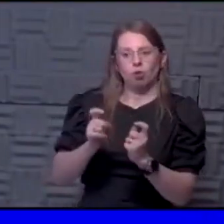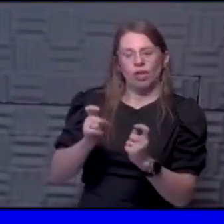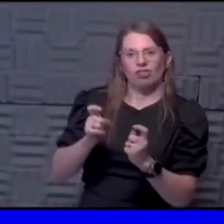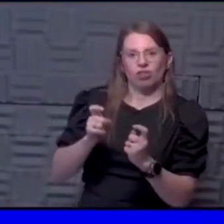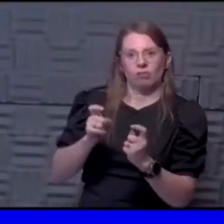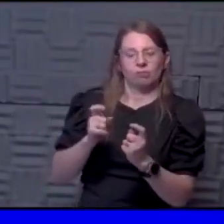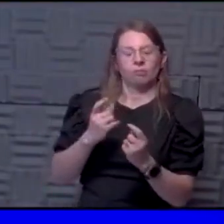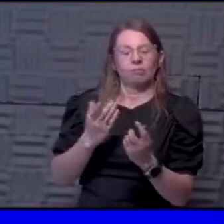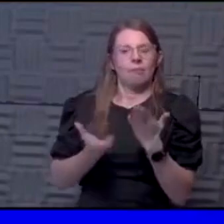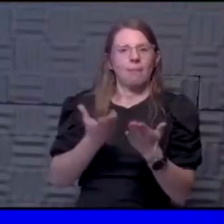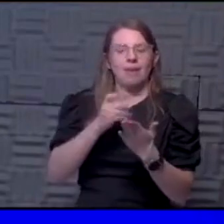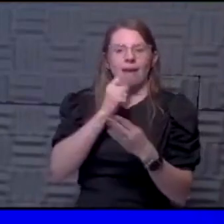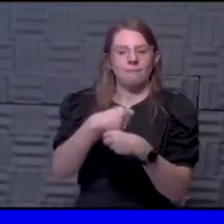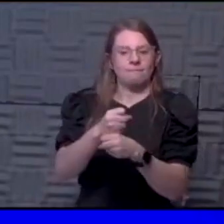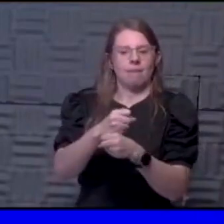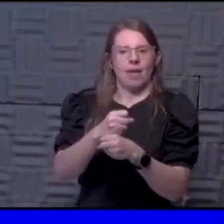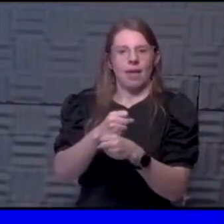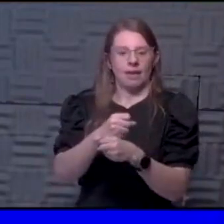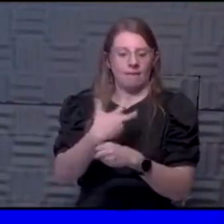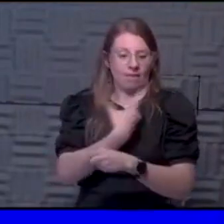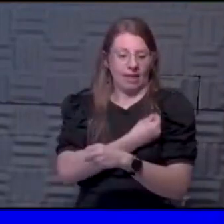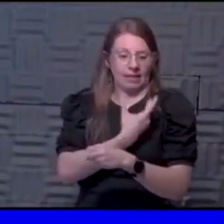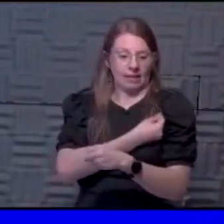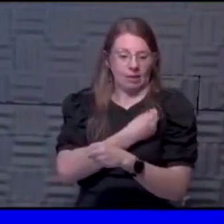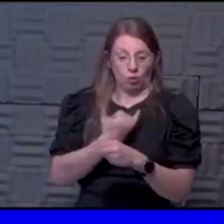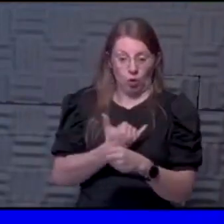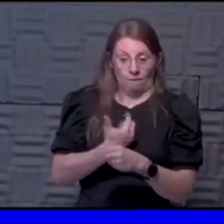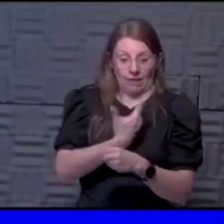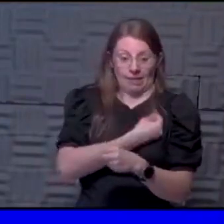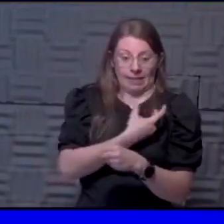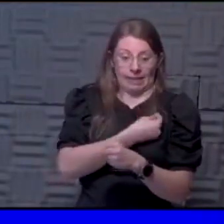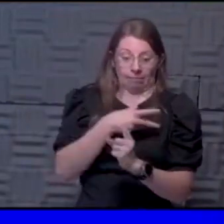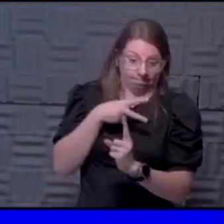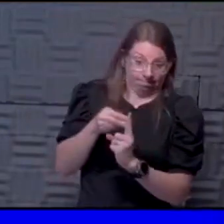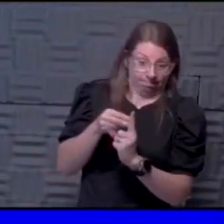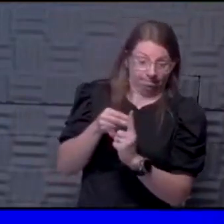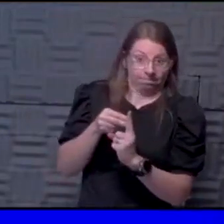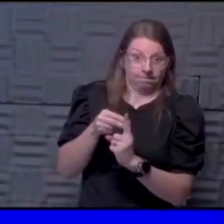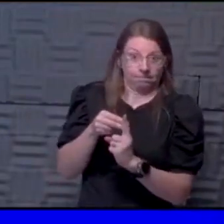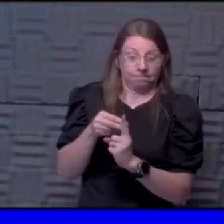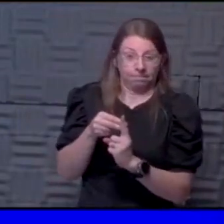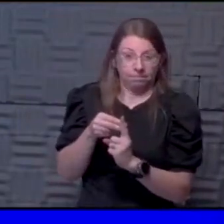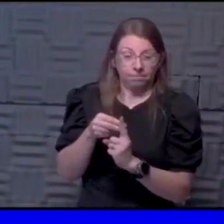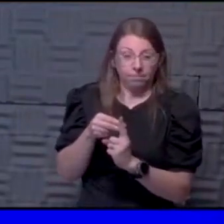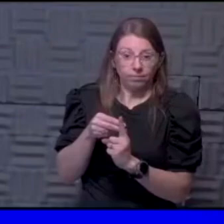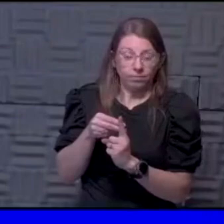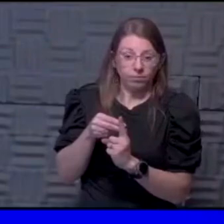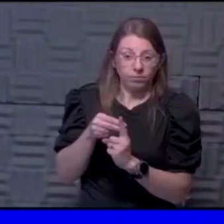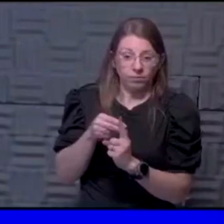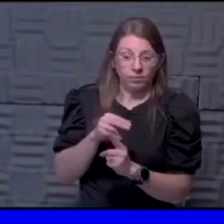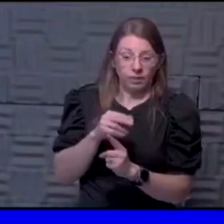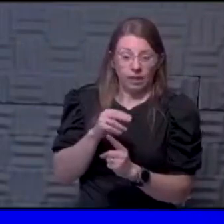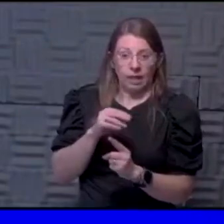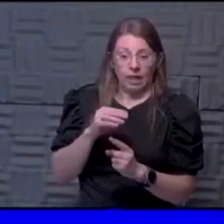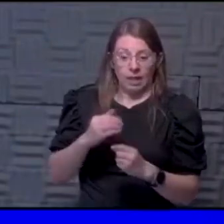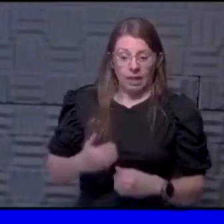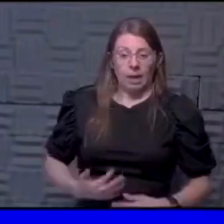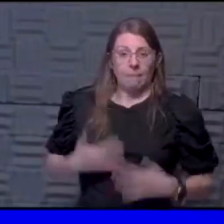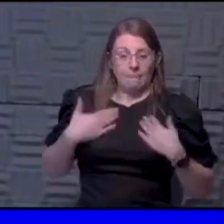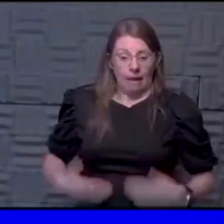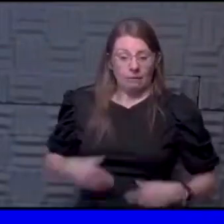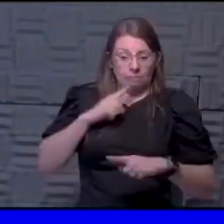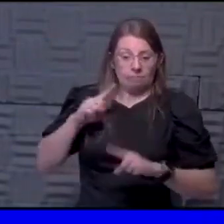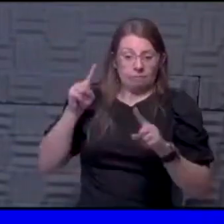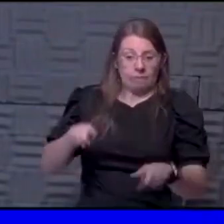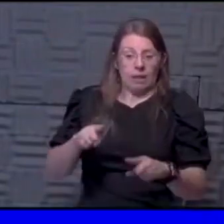not make the vaccines that we have, the current vaccines, their immune response as great as compared